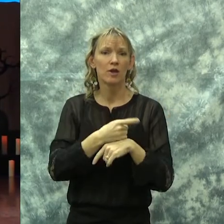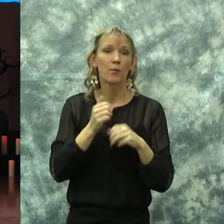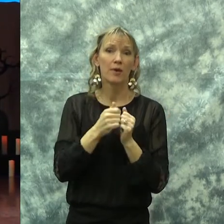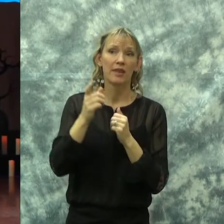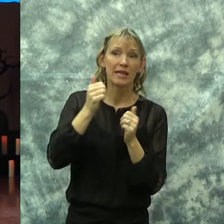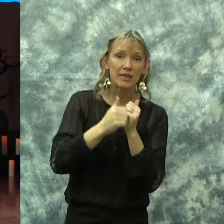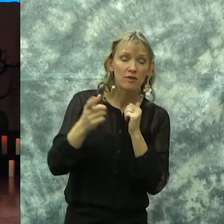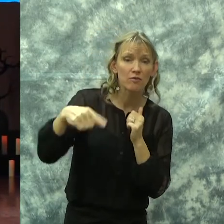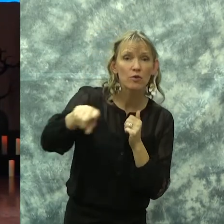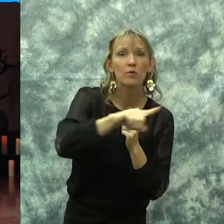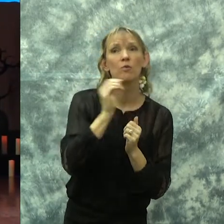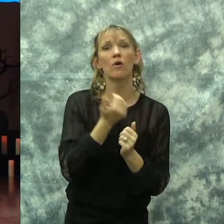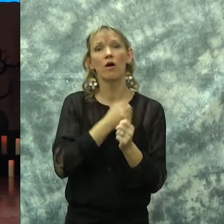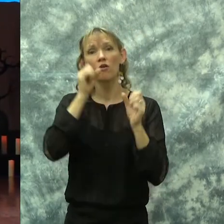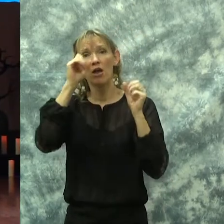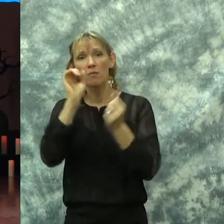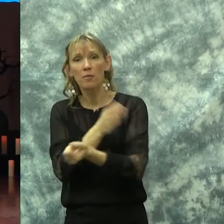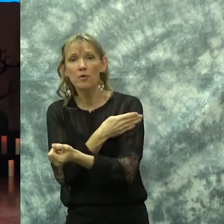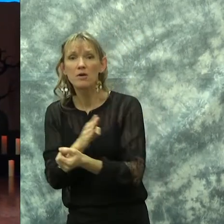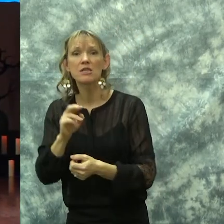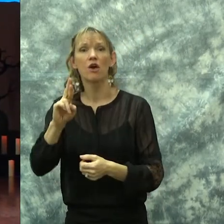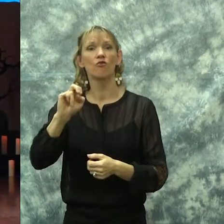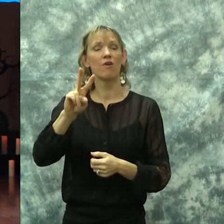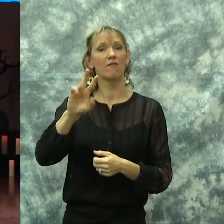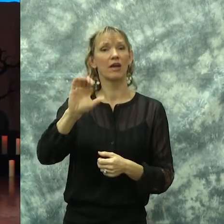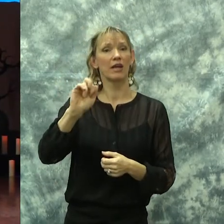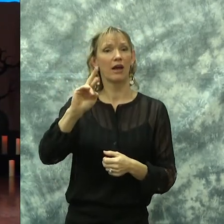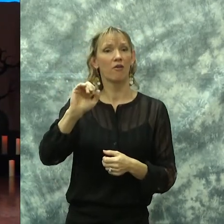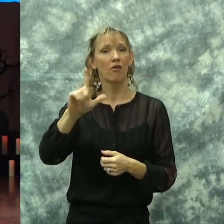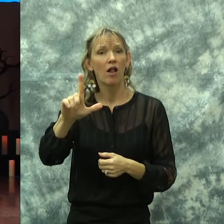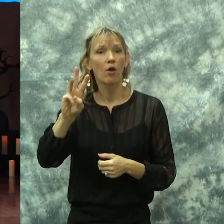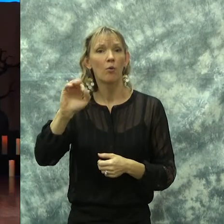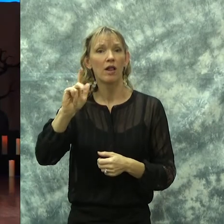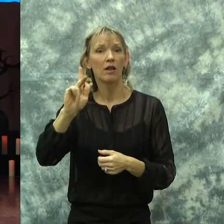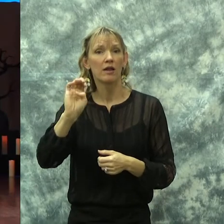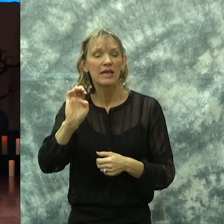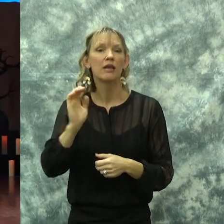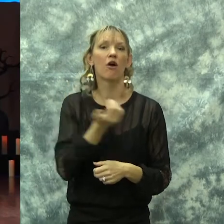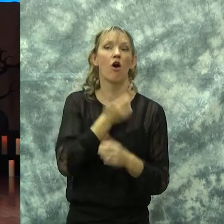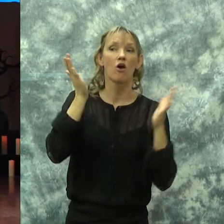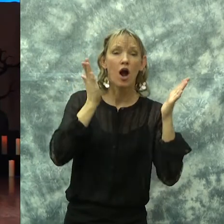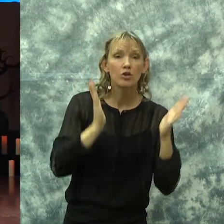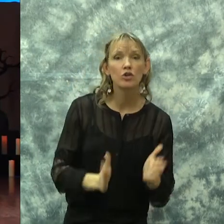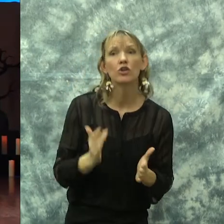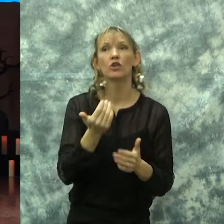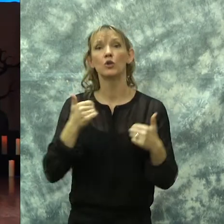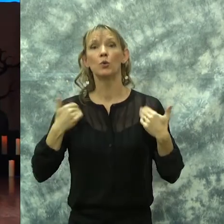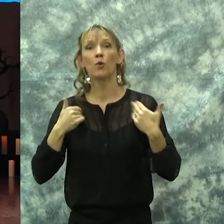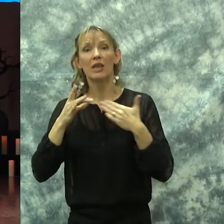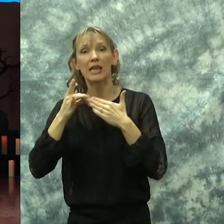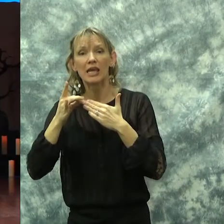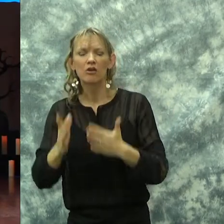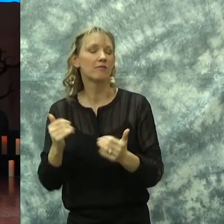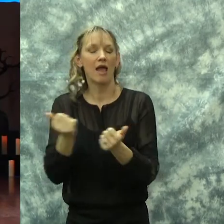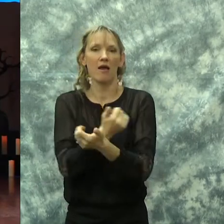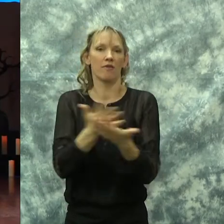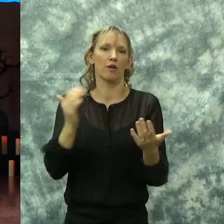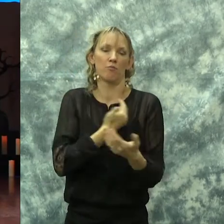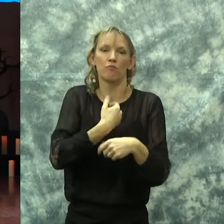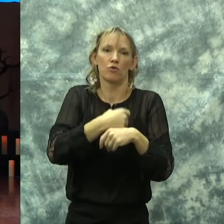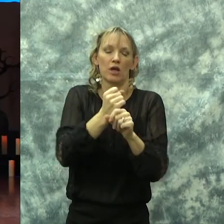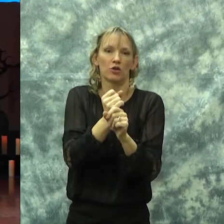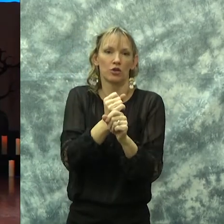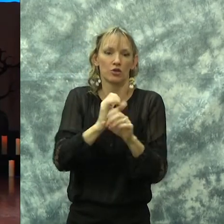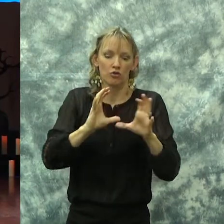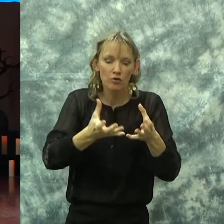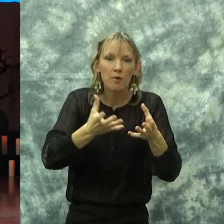of you, our incredible music, Reverend Carol Wilkie, our ushers, our youth leaders, just everything, our production crew. We're